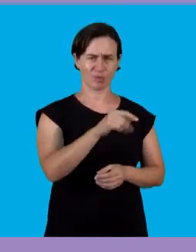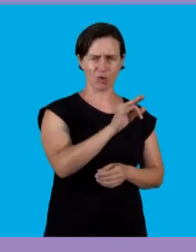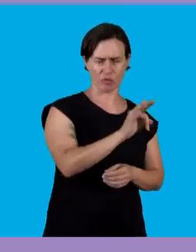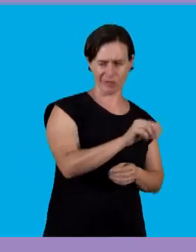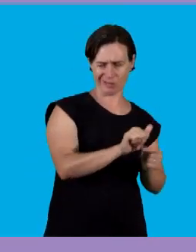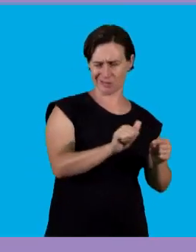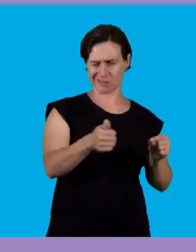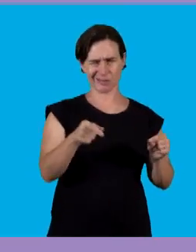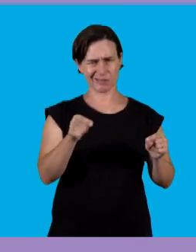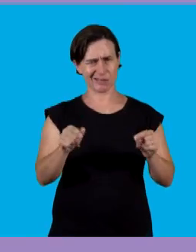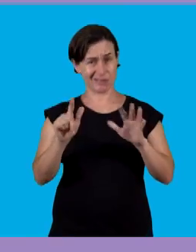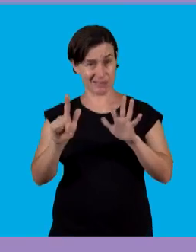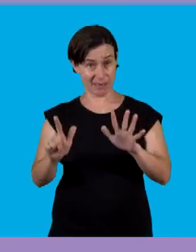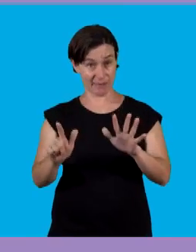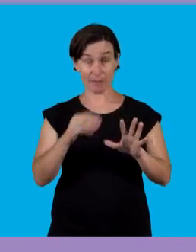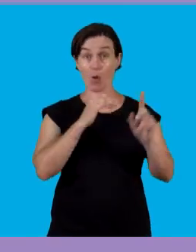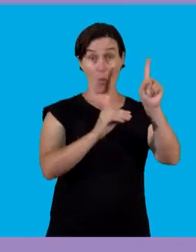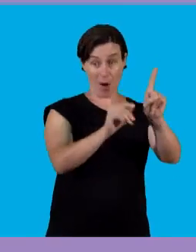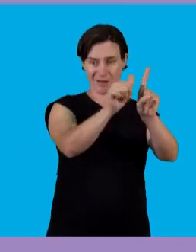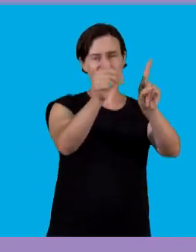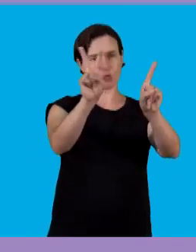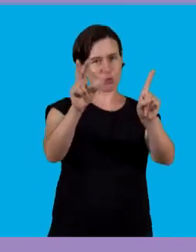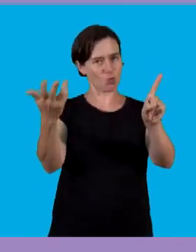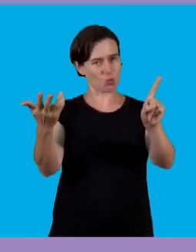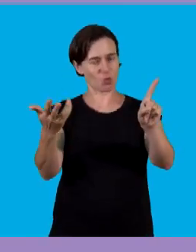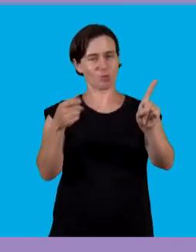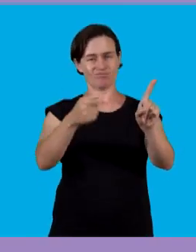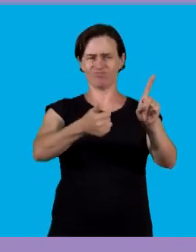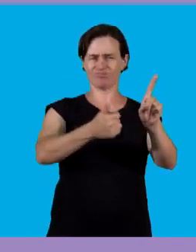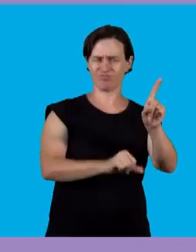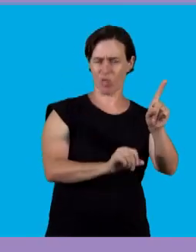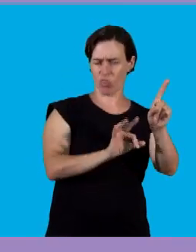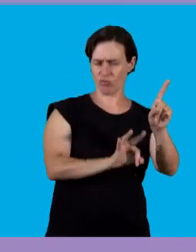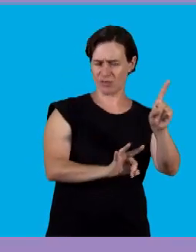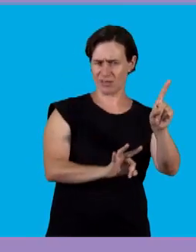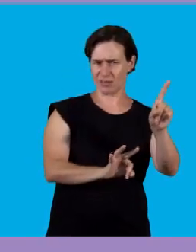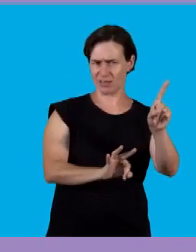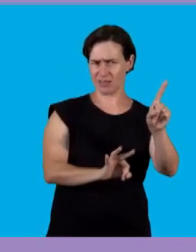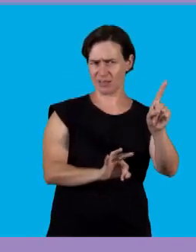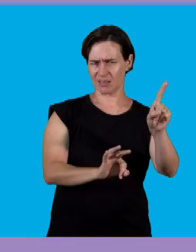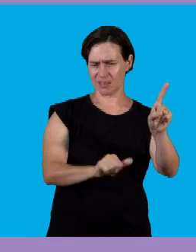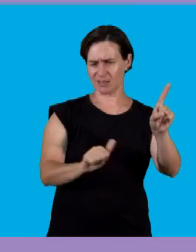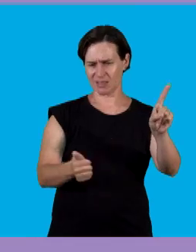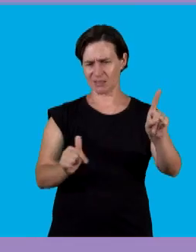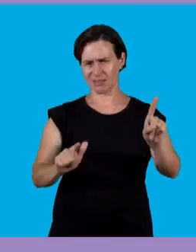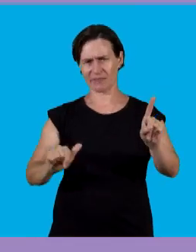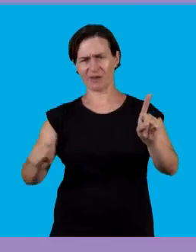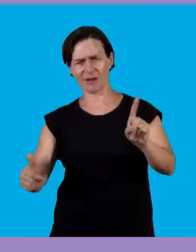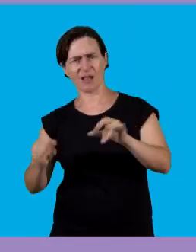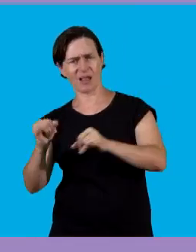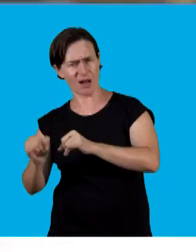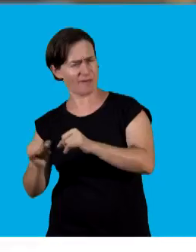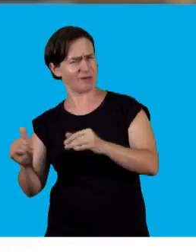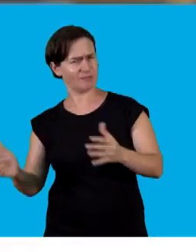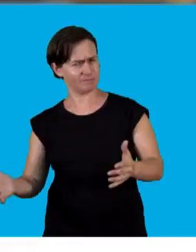3 to the 7, because they are consecutive, now this means that there can be a constant difference or a